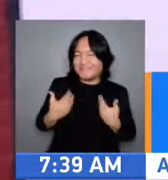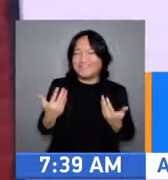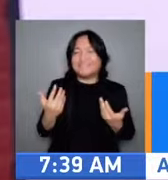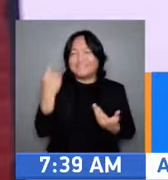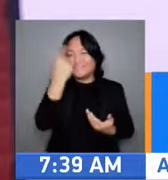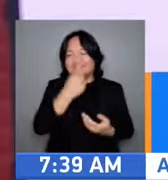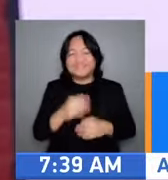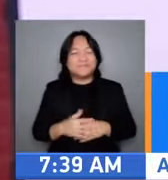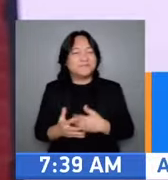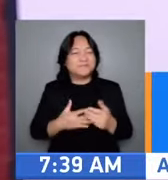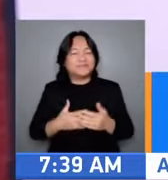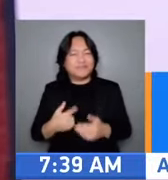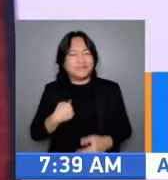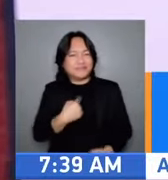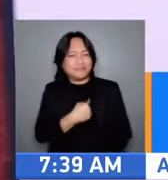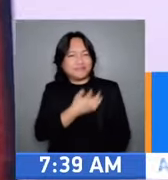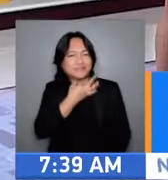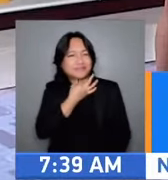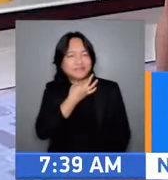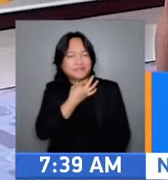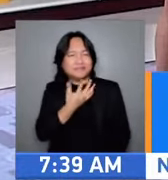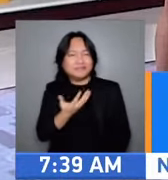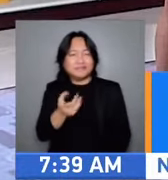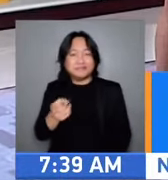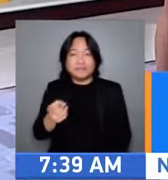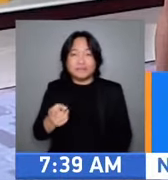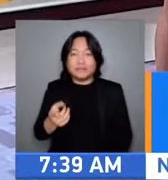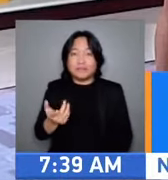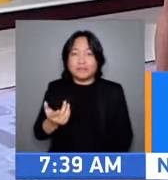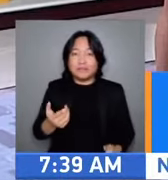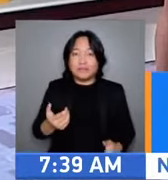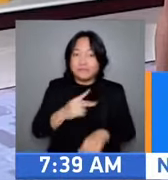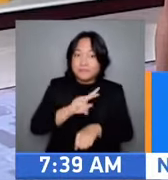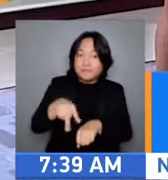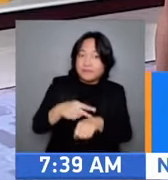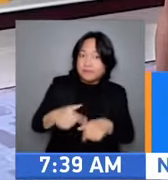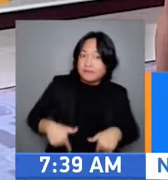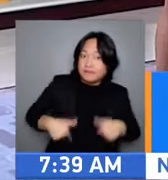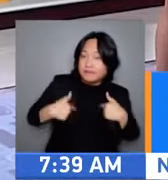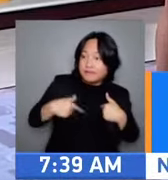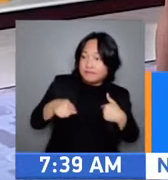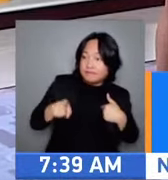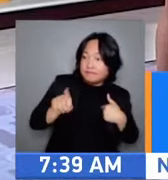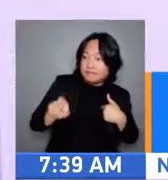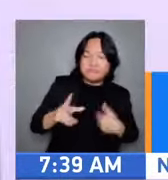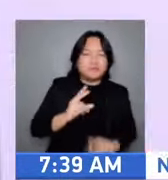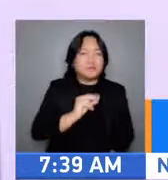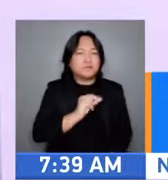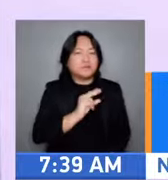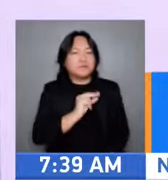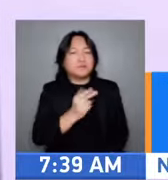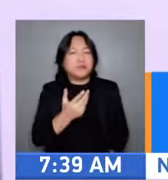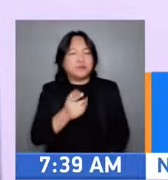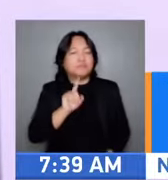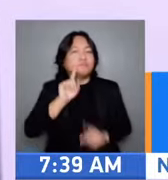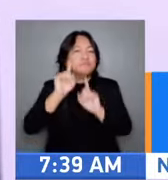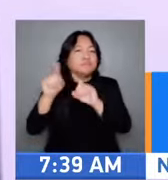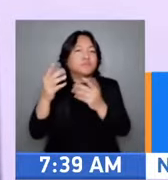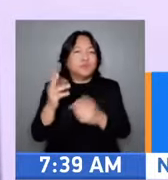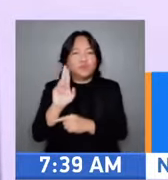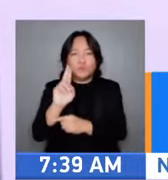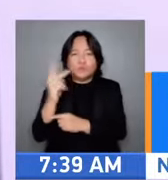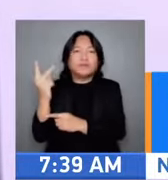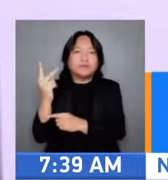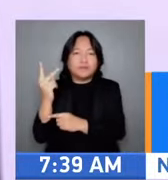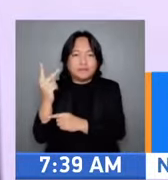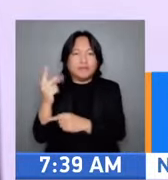curious. Yeah. You don't live in the Philippines anymore. No. You live abroad, but you still dance? I live in the UK now. In the UK, do you still dance in the UK? Actually, it's